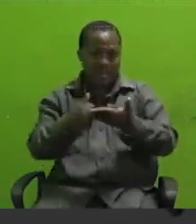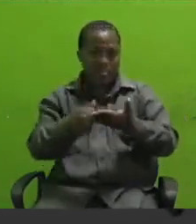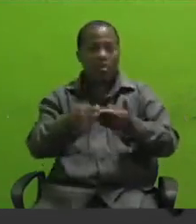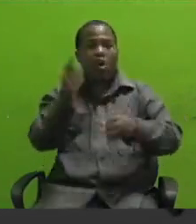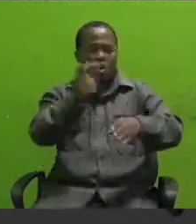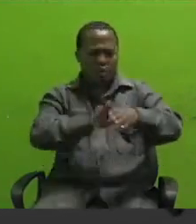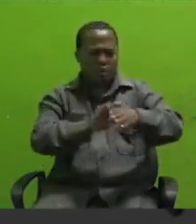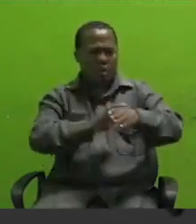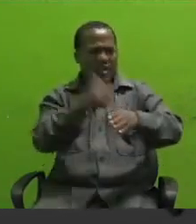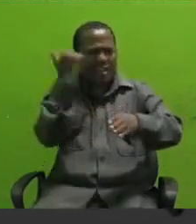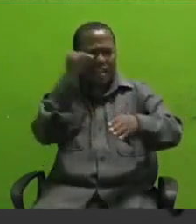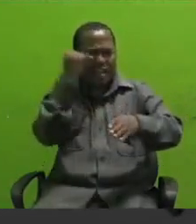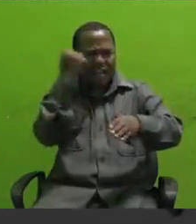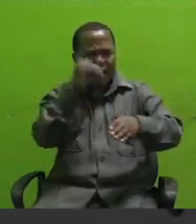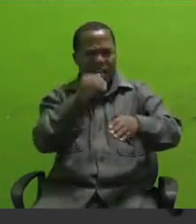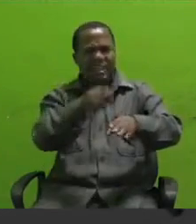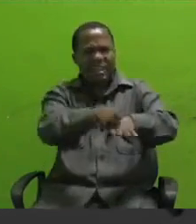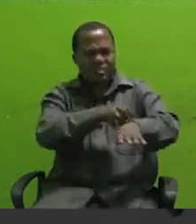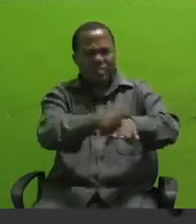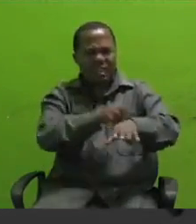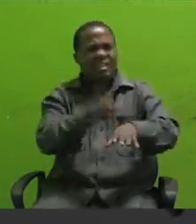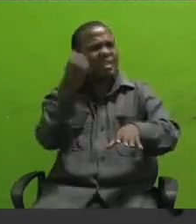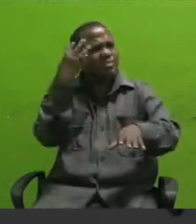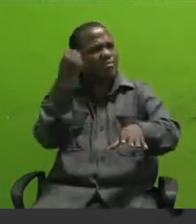red in color, swells, and pain.